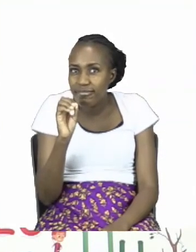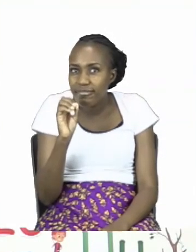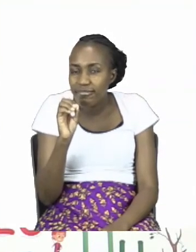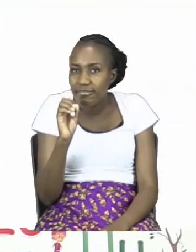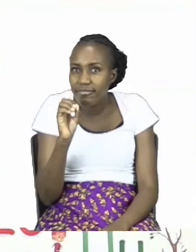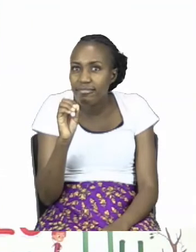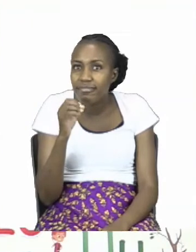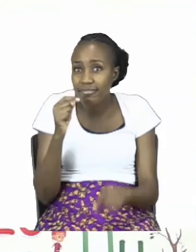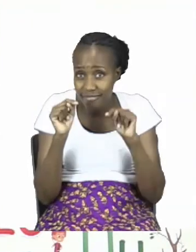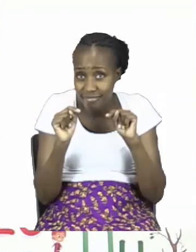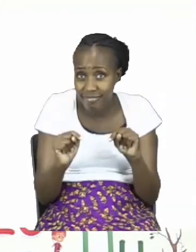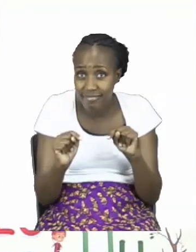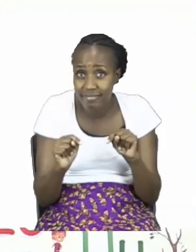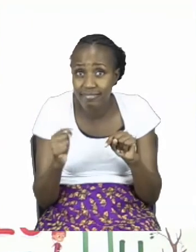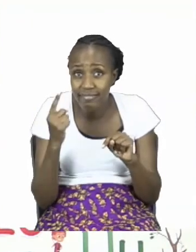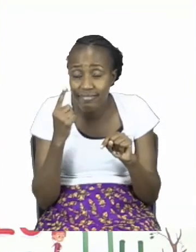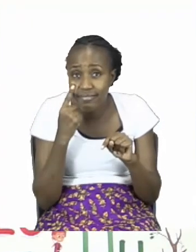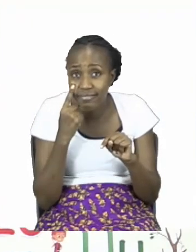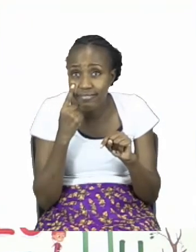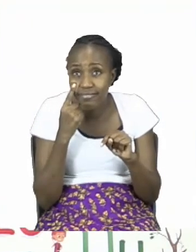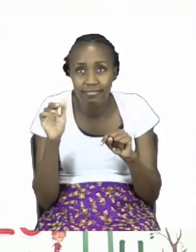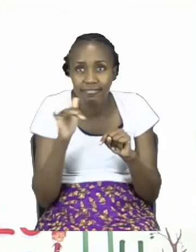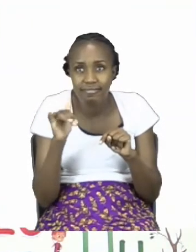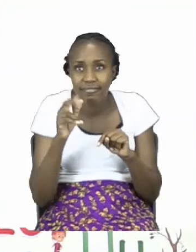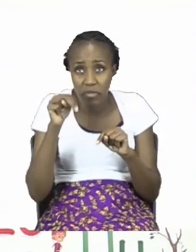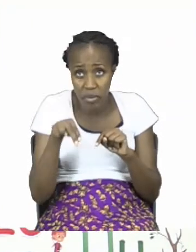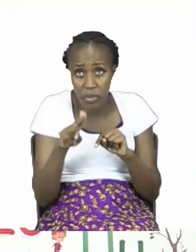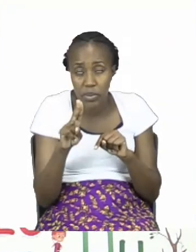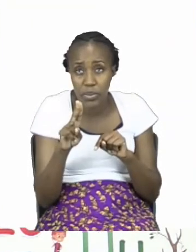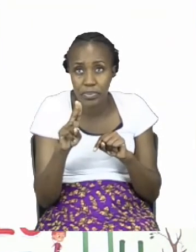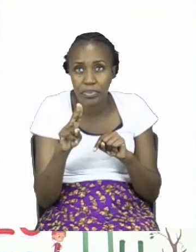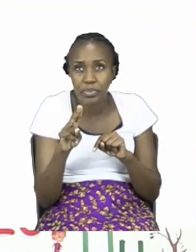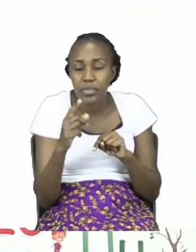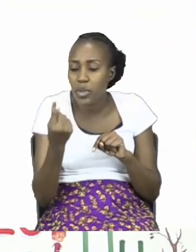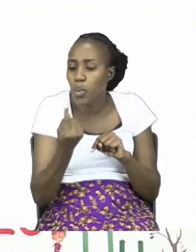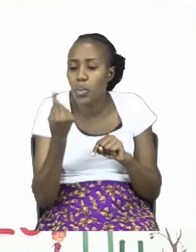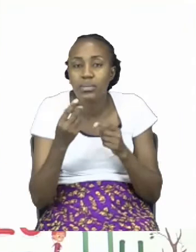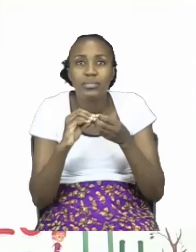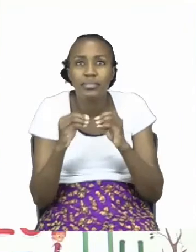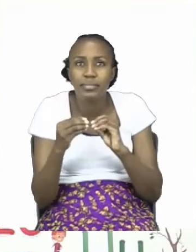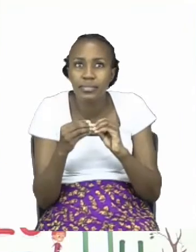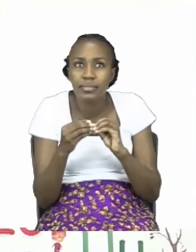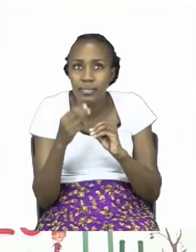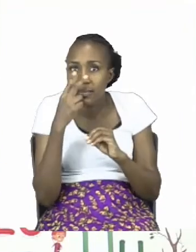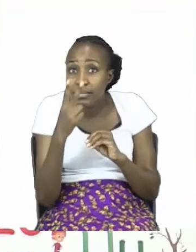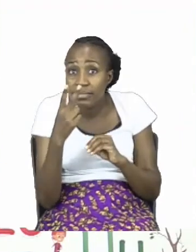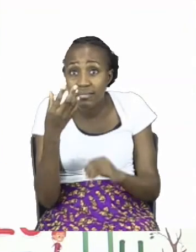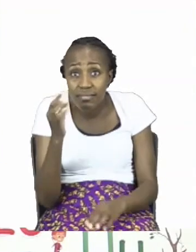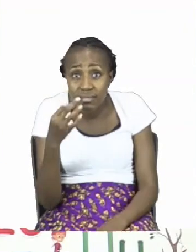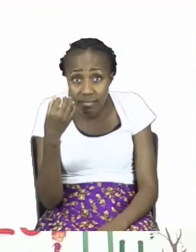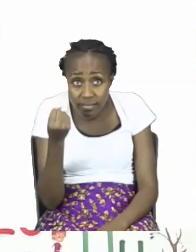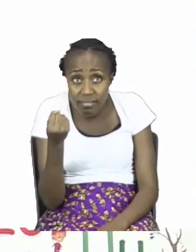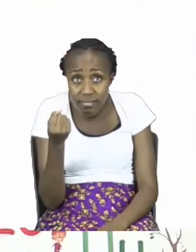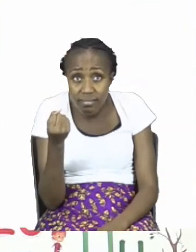No. So now we're going to our units or our ones. We start at the top. Do we have a